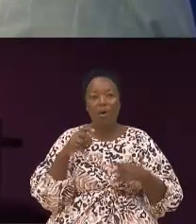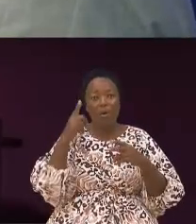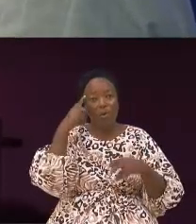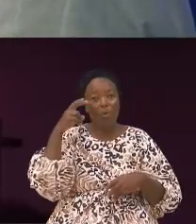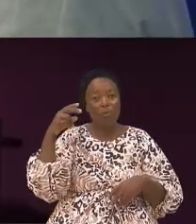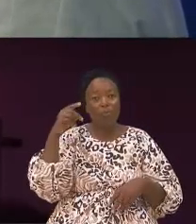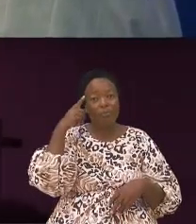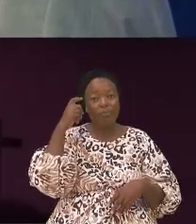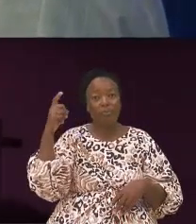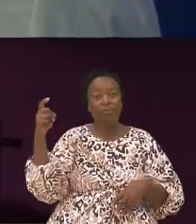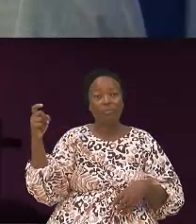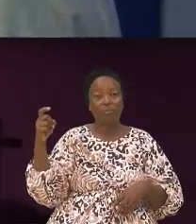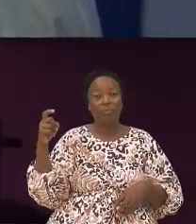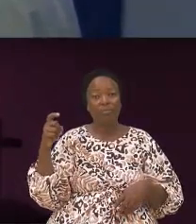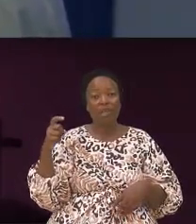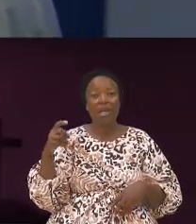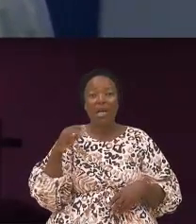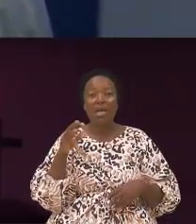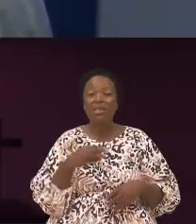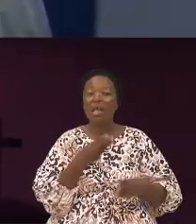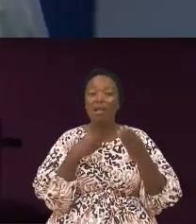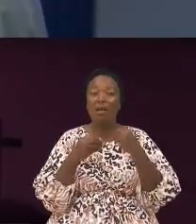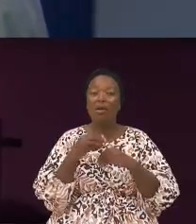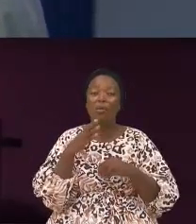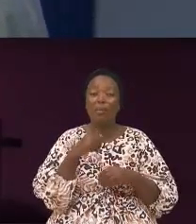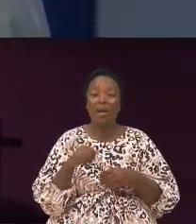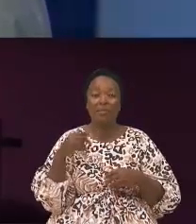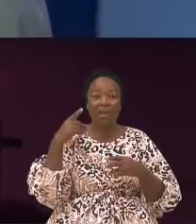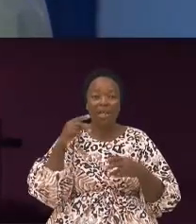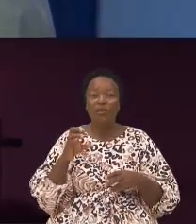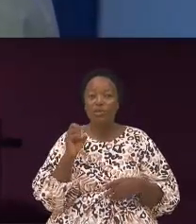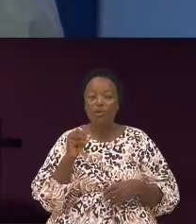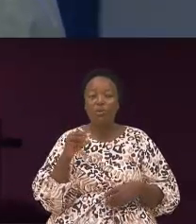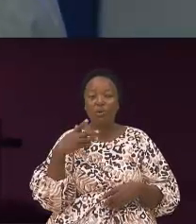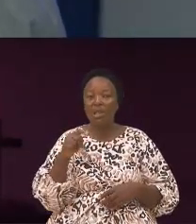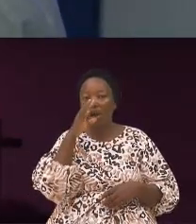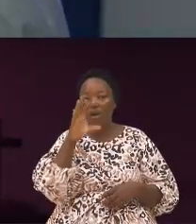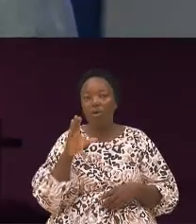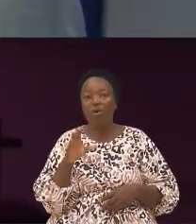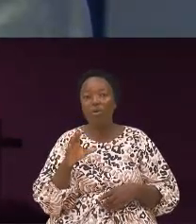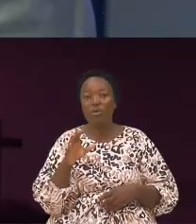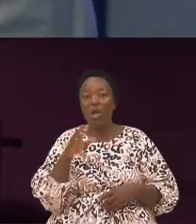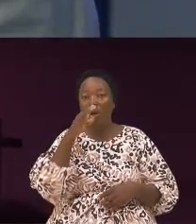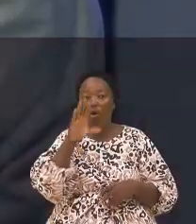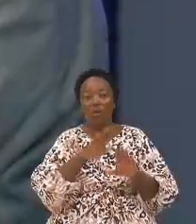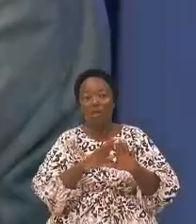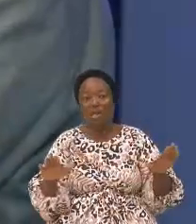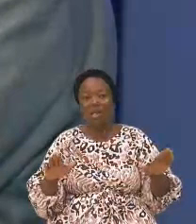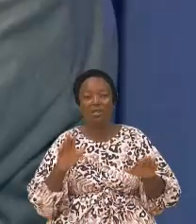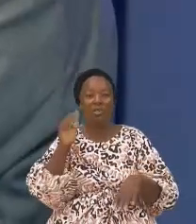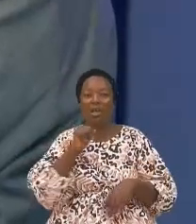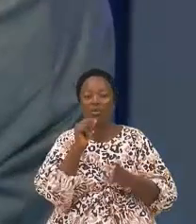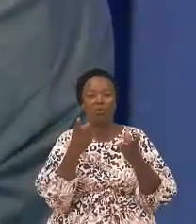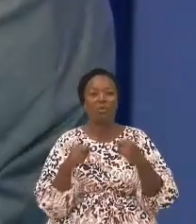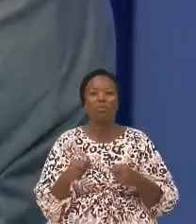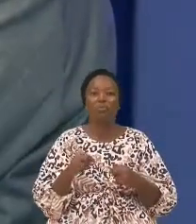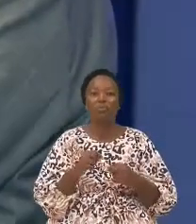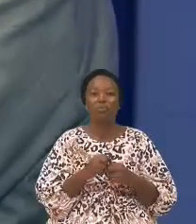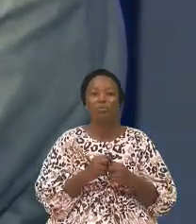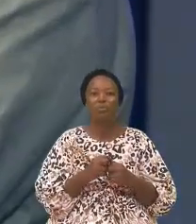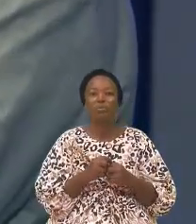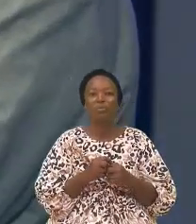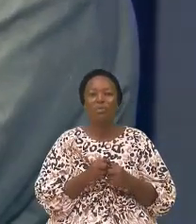As the bird by wandering, as the swallow by flying, so the